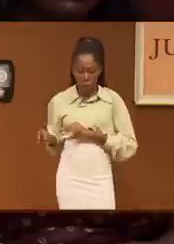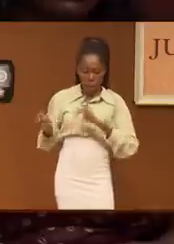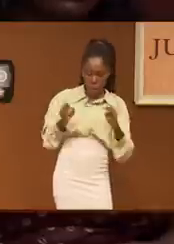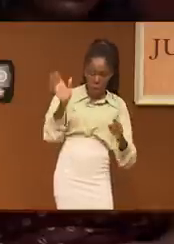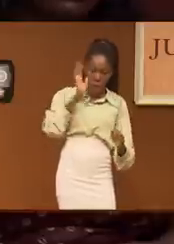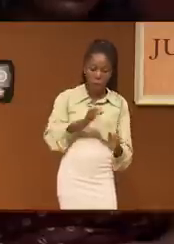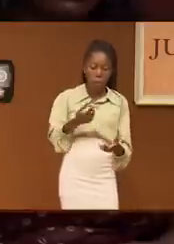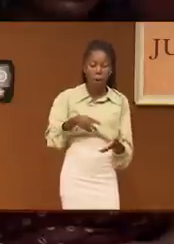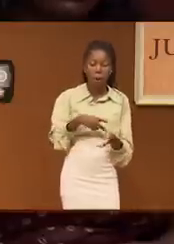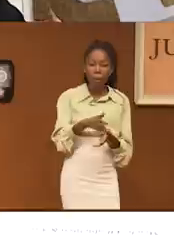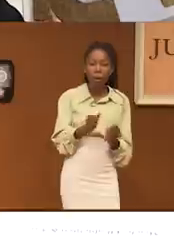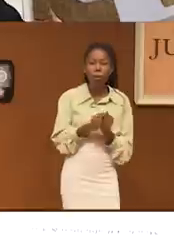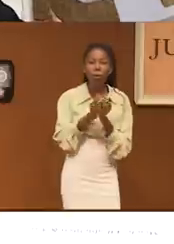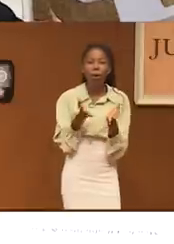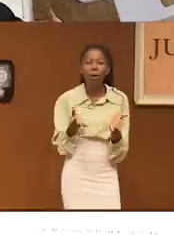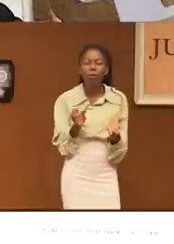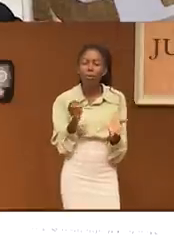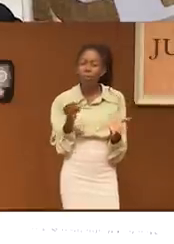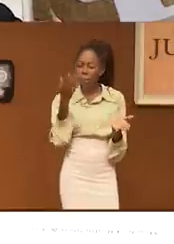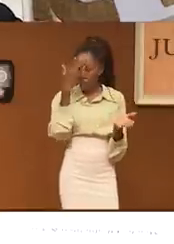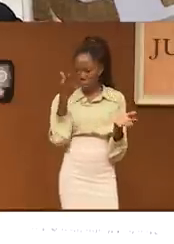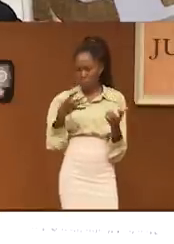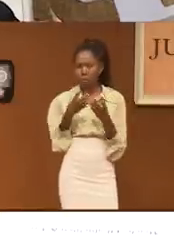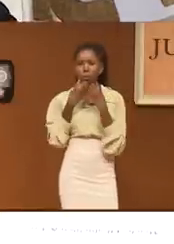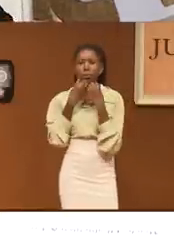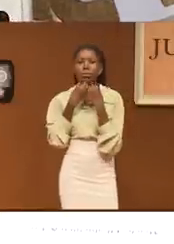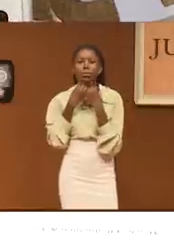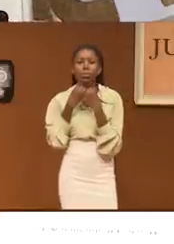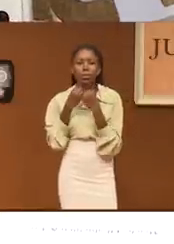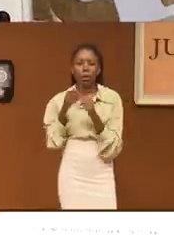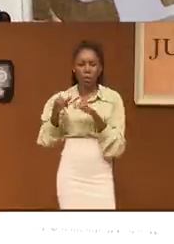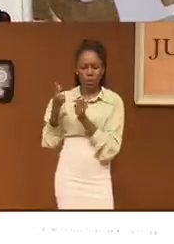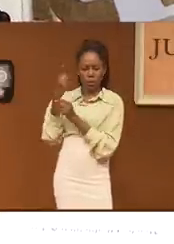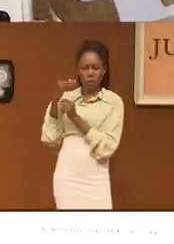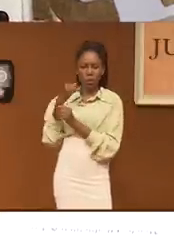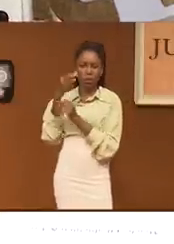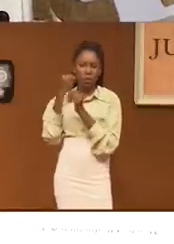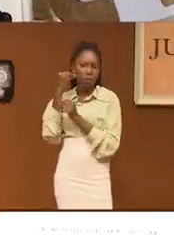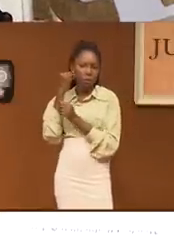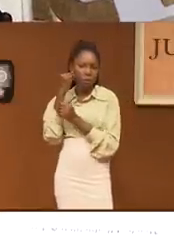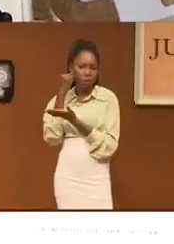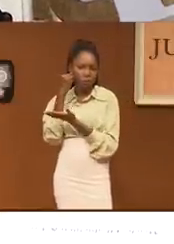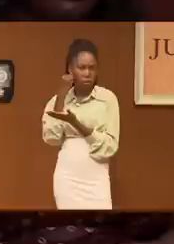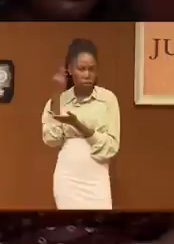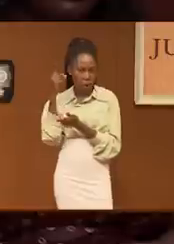paying? No. So what's the controversy over? Your husband does not want to pay